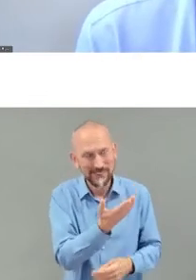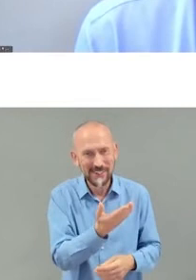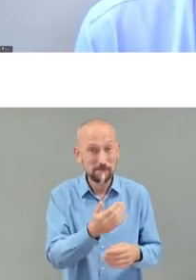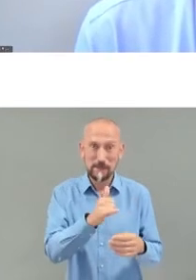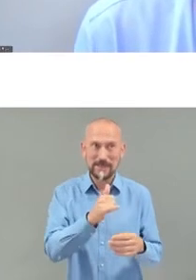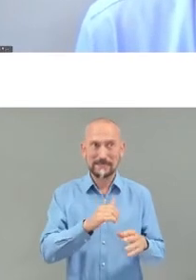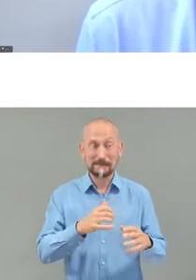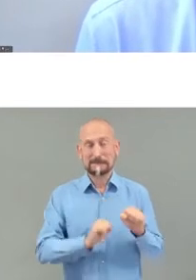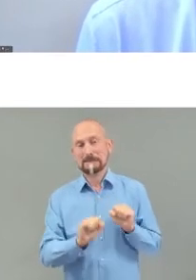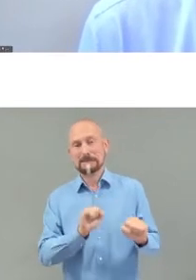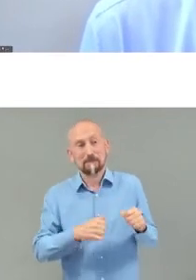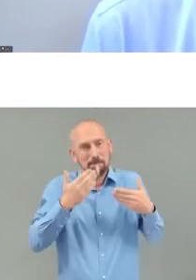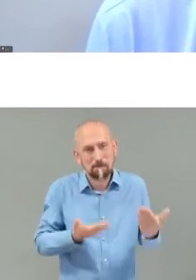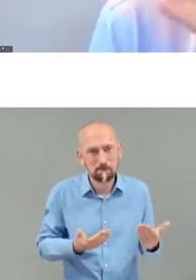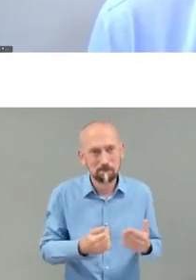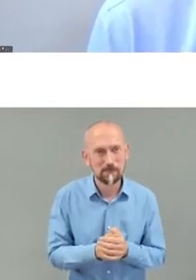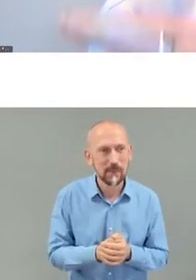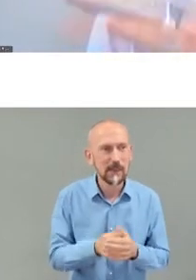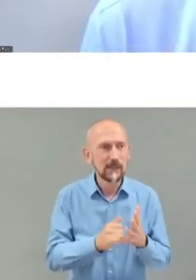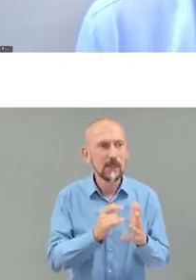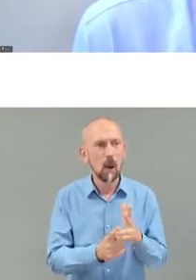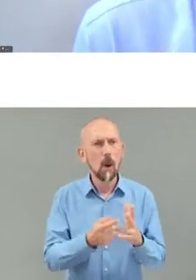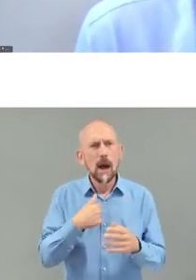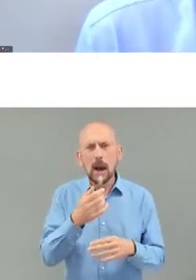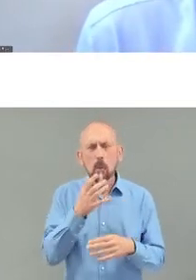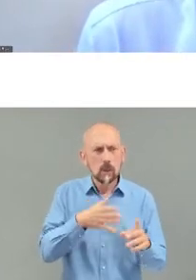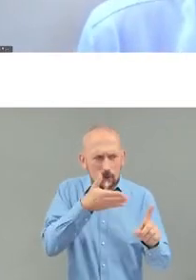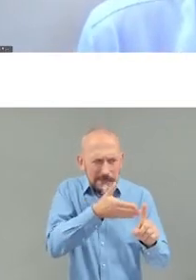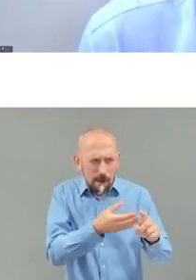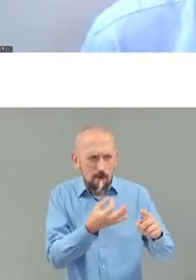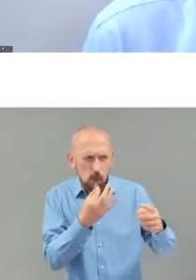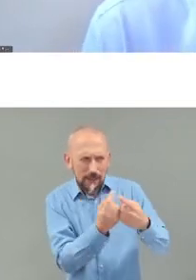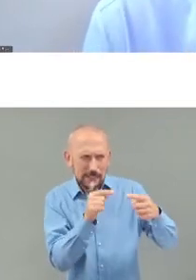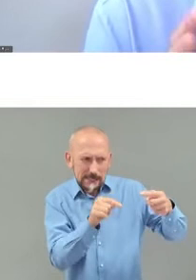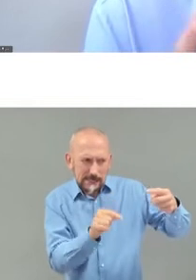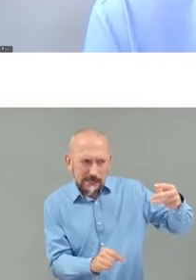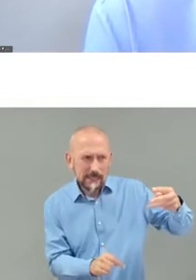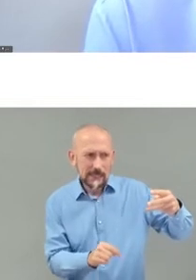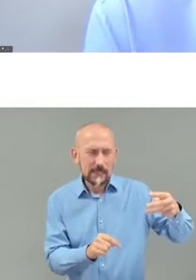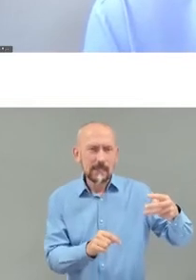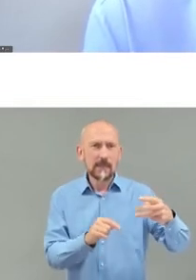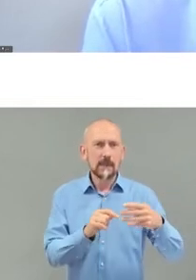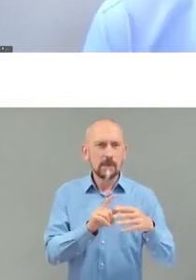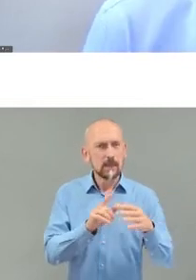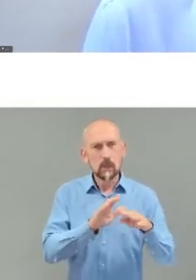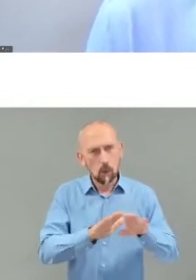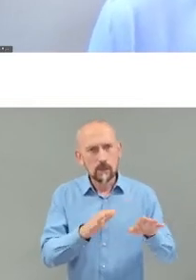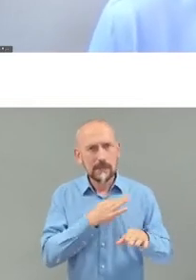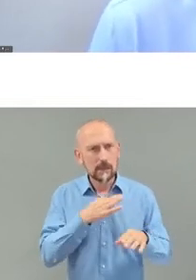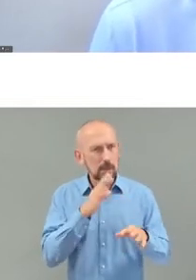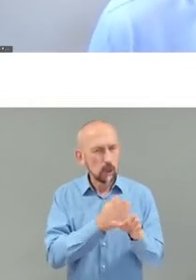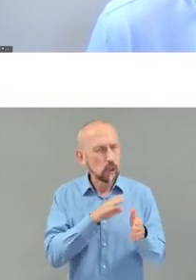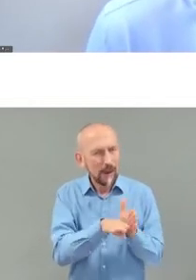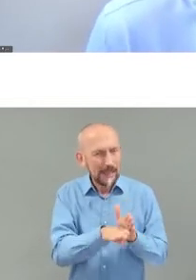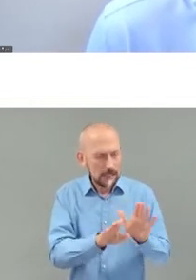a couple of other things that I've seen coming up, which means I'm kind of moving up and down the order a little bit. So firstly, there was a question about